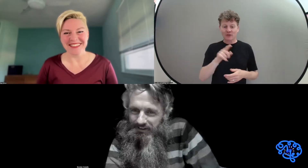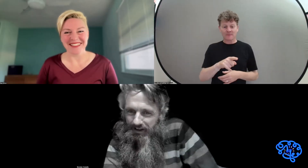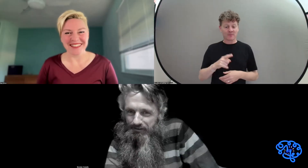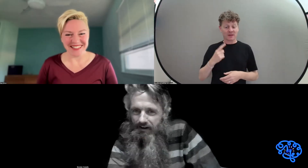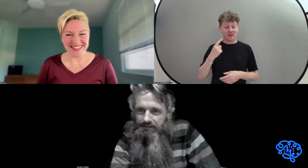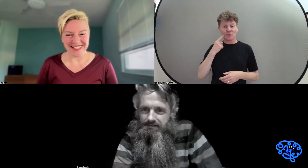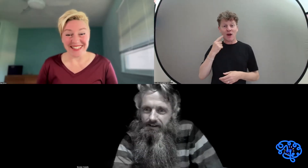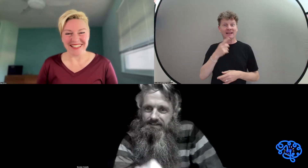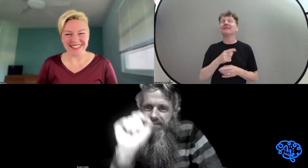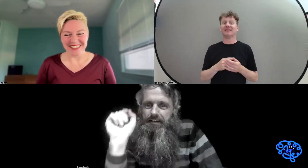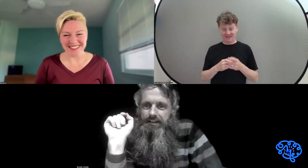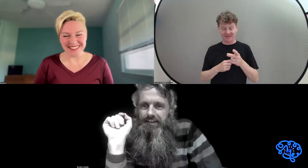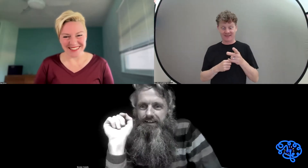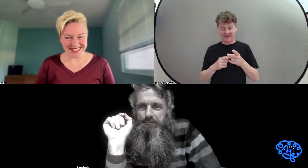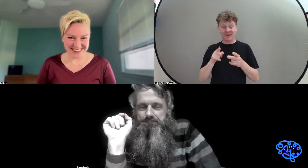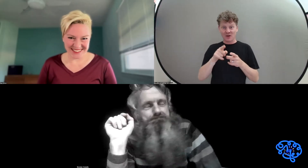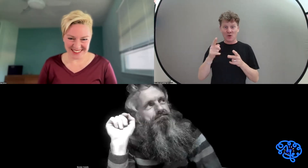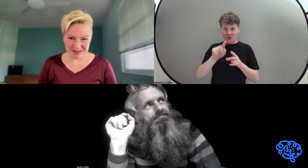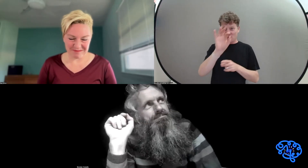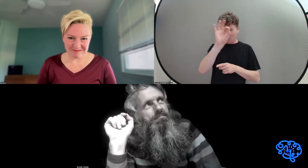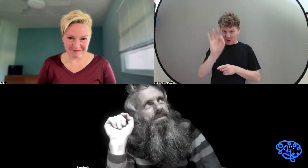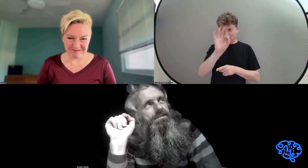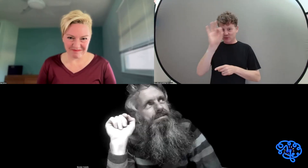getting at the fact that